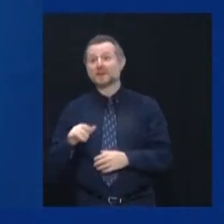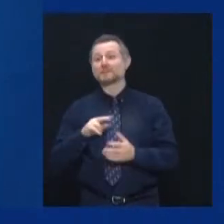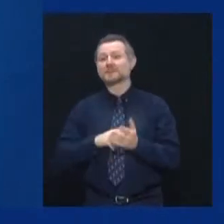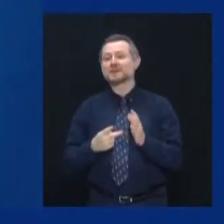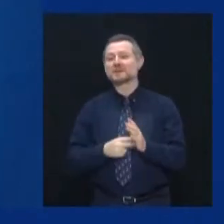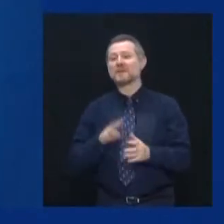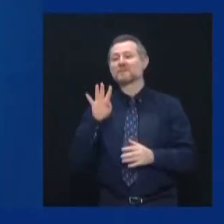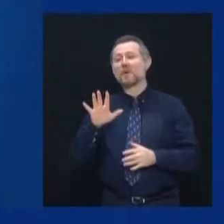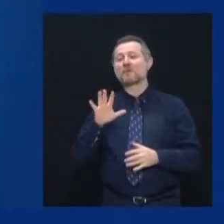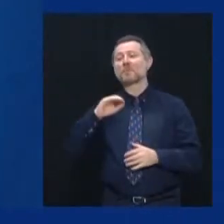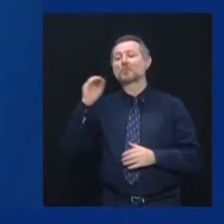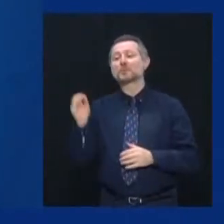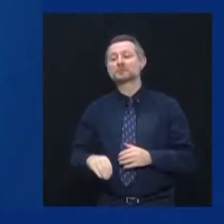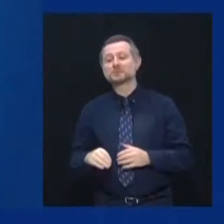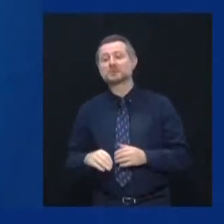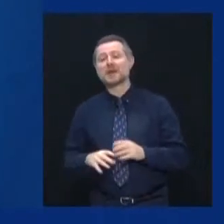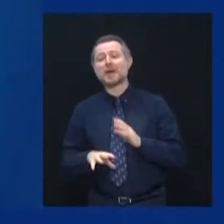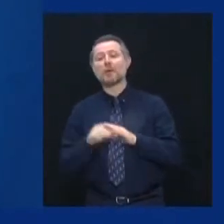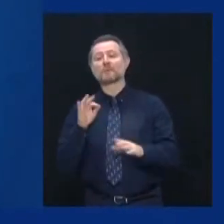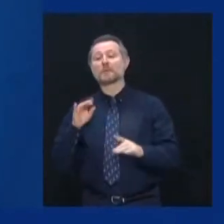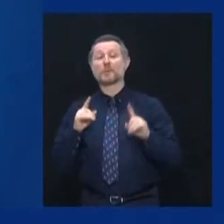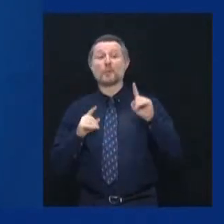45% of the 1B population.